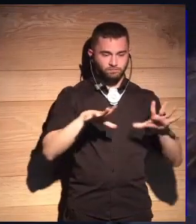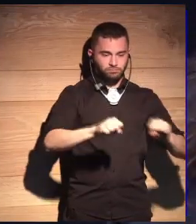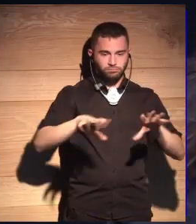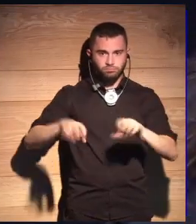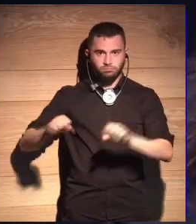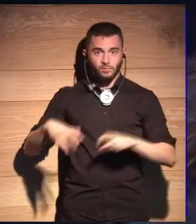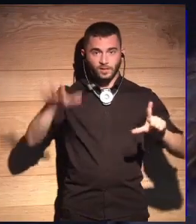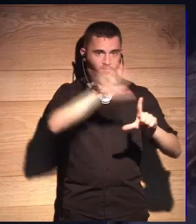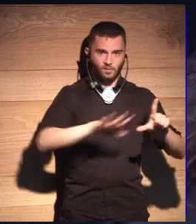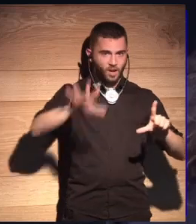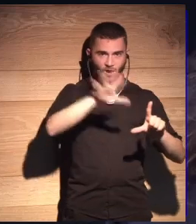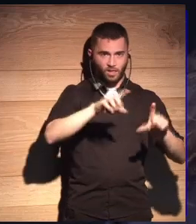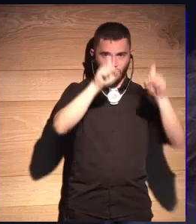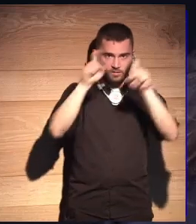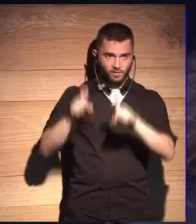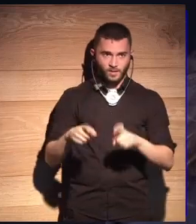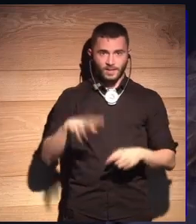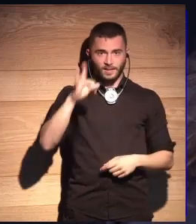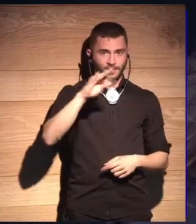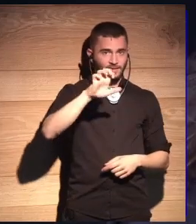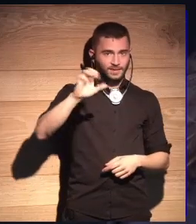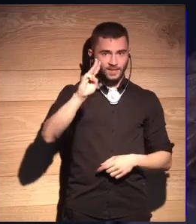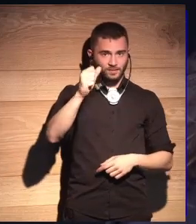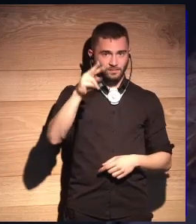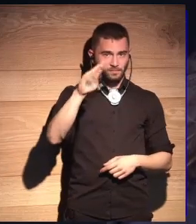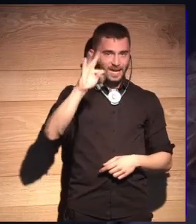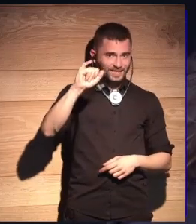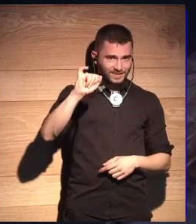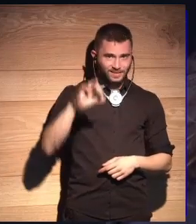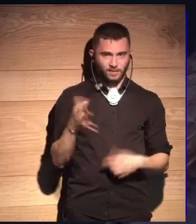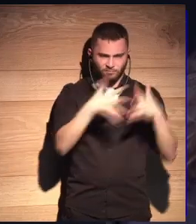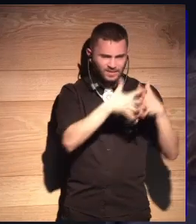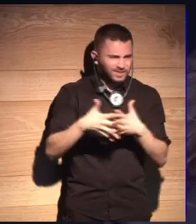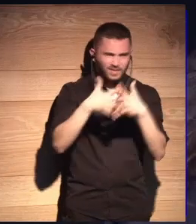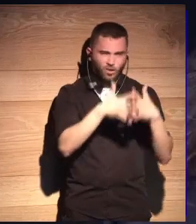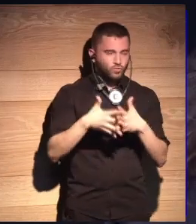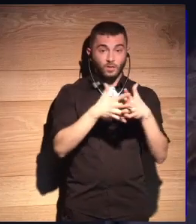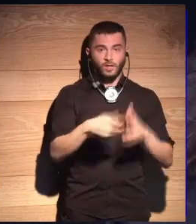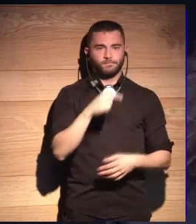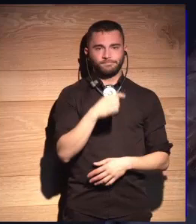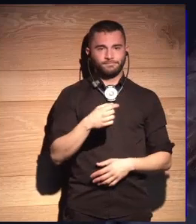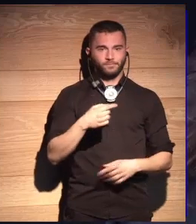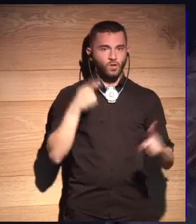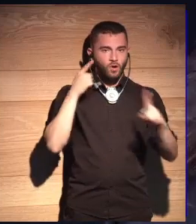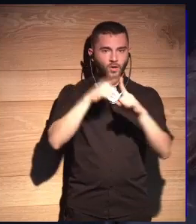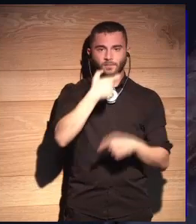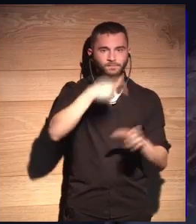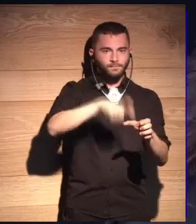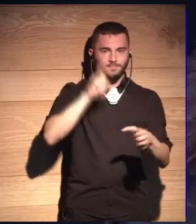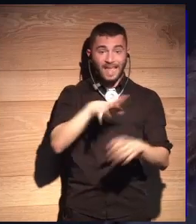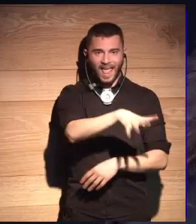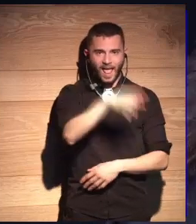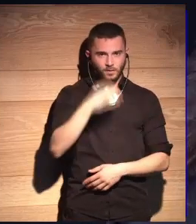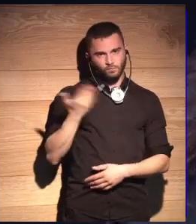States, in Tea Party activists and so on. It's crucial to Brexit, which really, I think Brexit is better understood as an